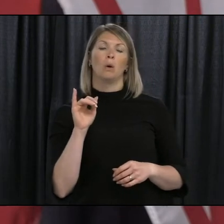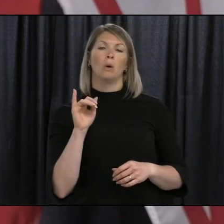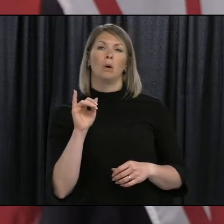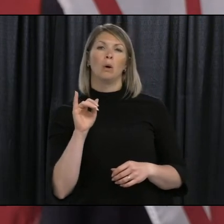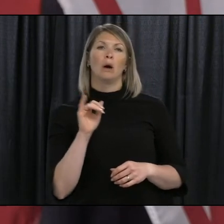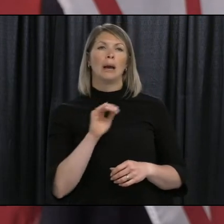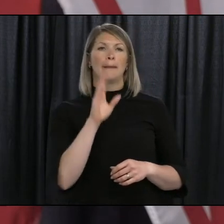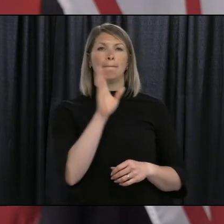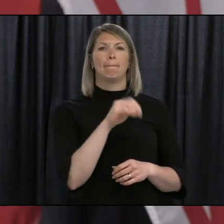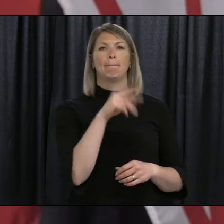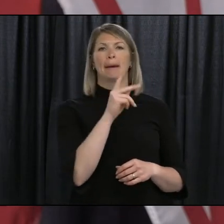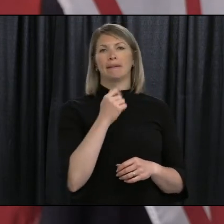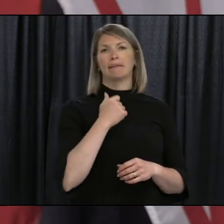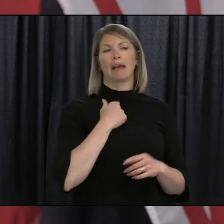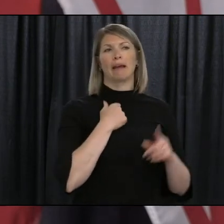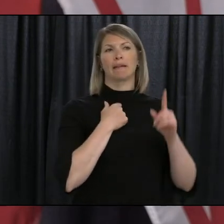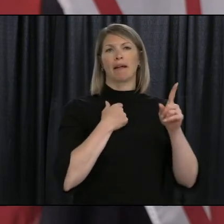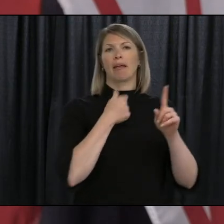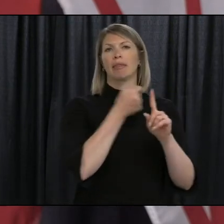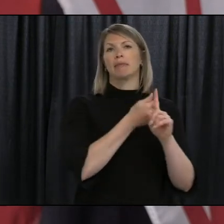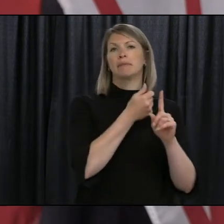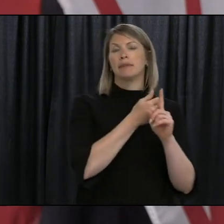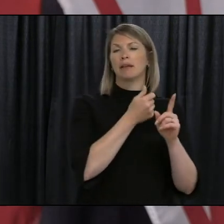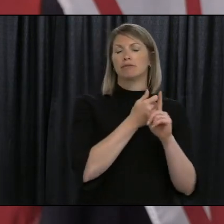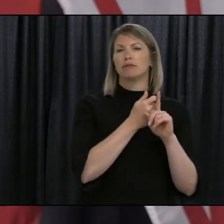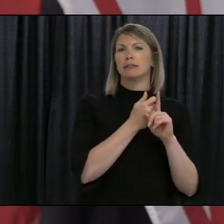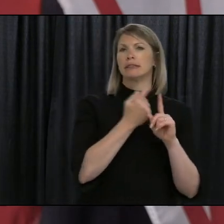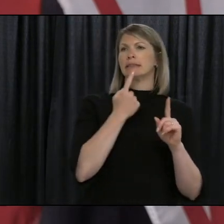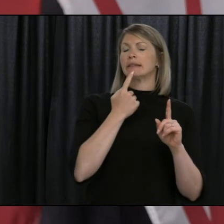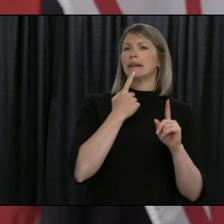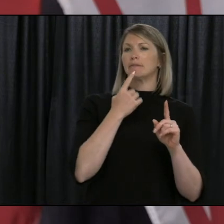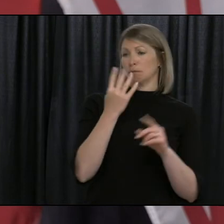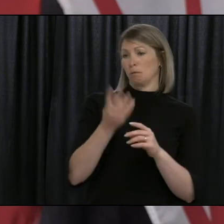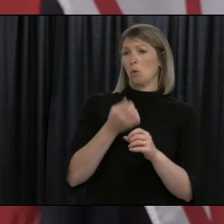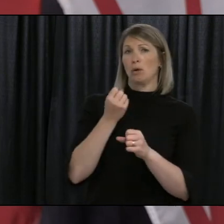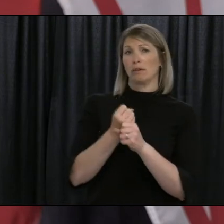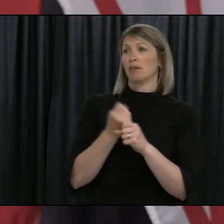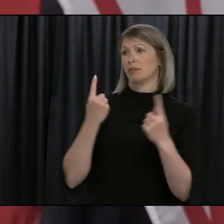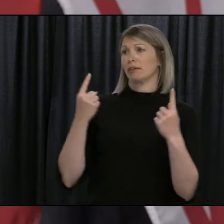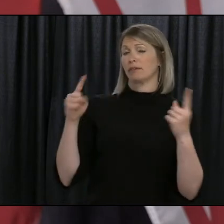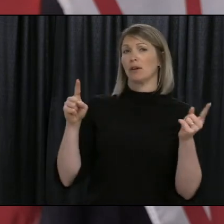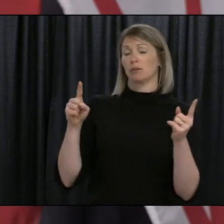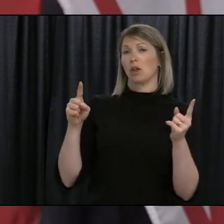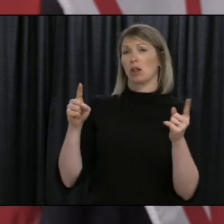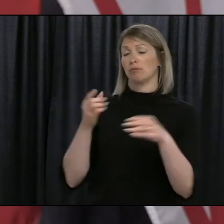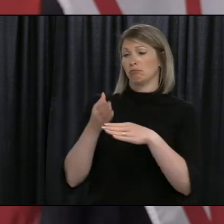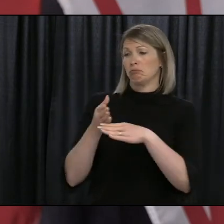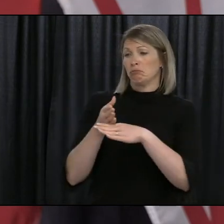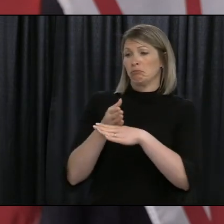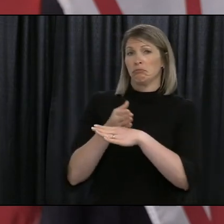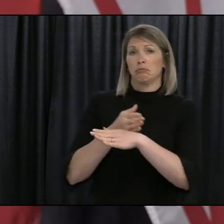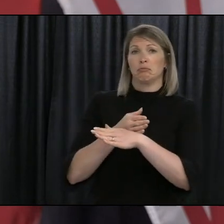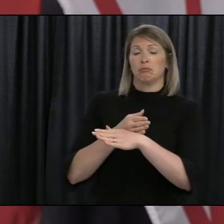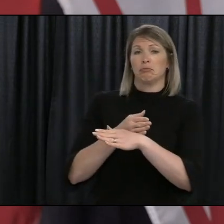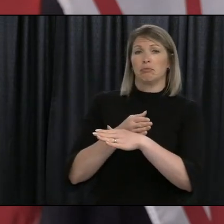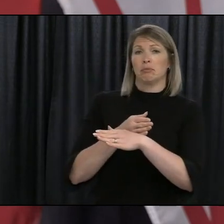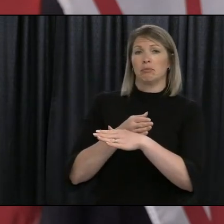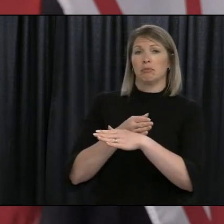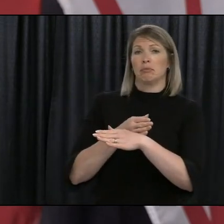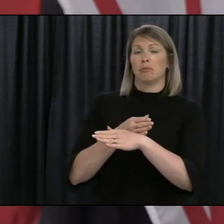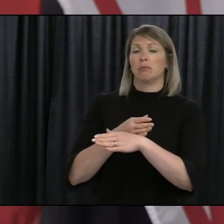the strength of financial management in the province, you know, which is absolutely true. But for a rating agency like Moody's,